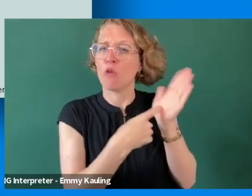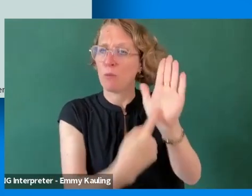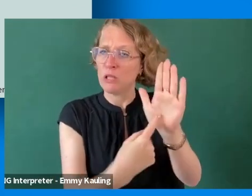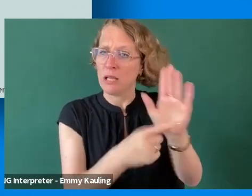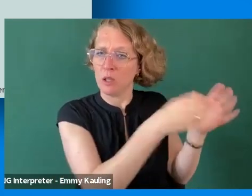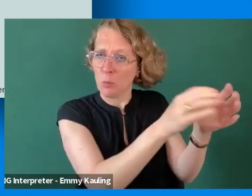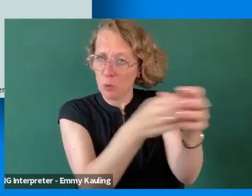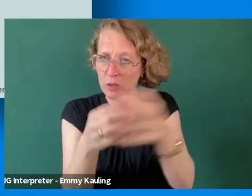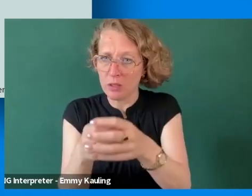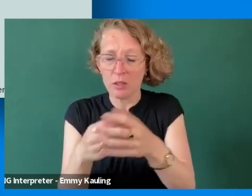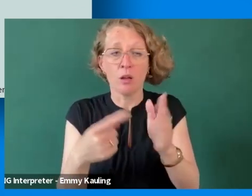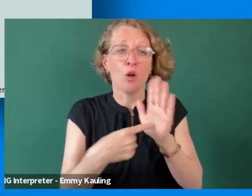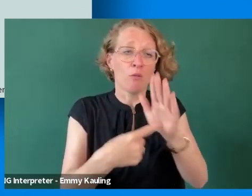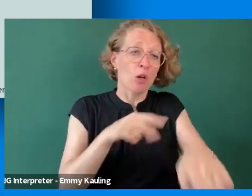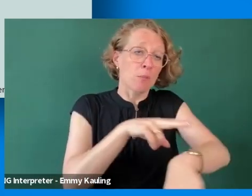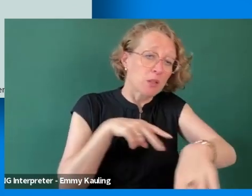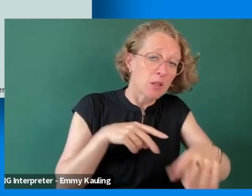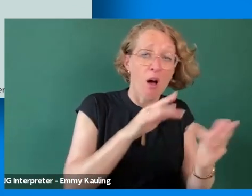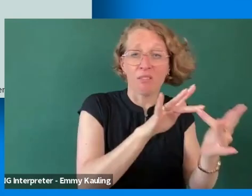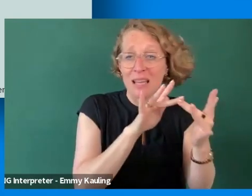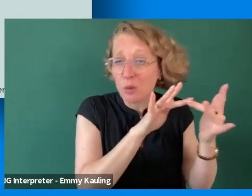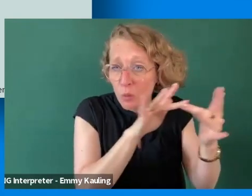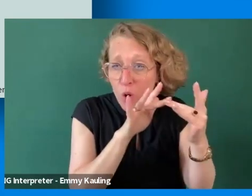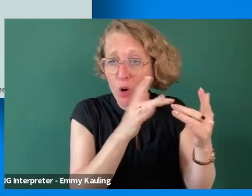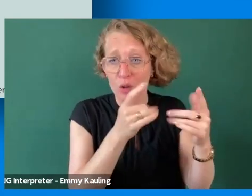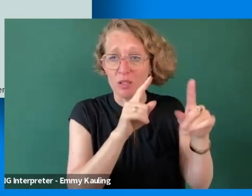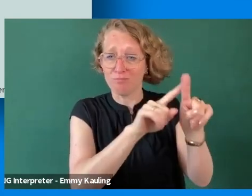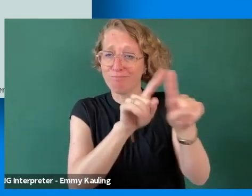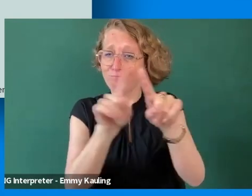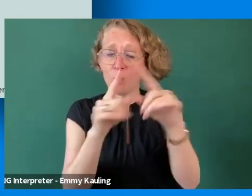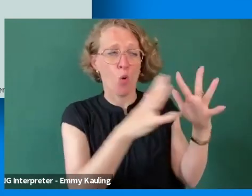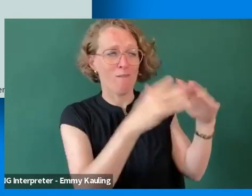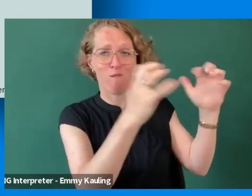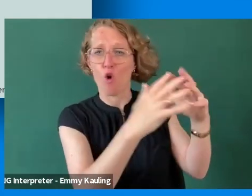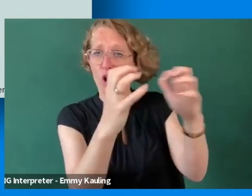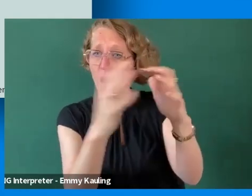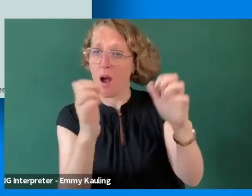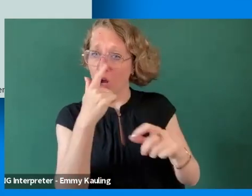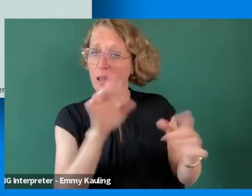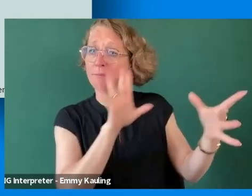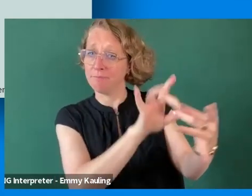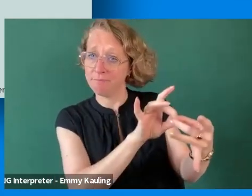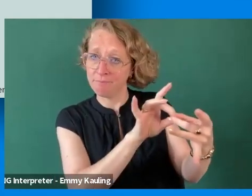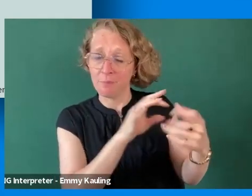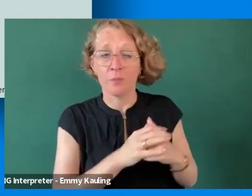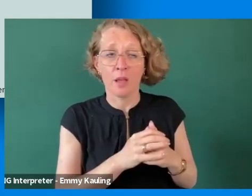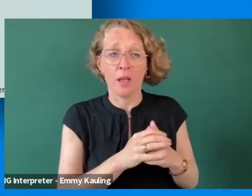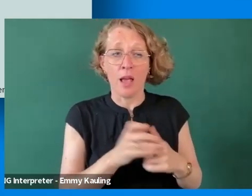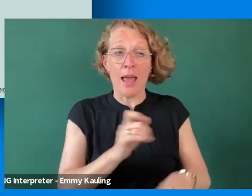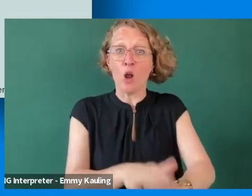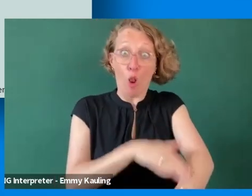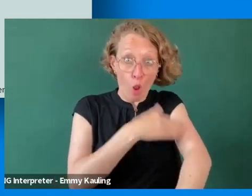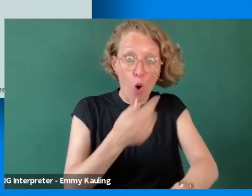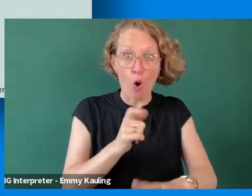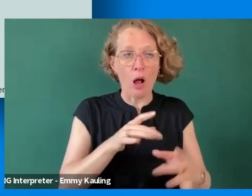learned societies, staff networks. There are a range of those fora that you could engage with, and to give the longest possible lead time to